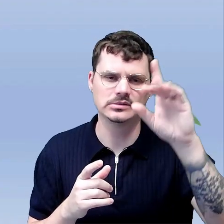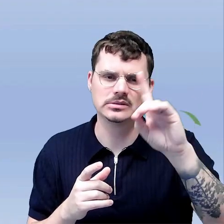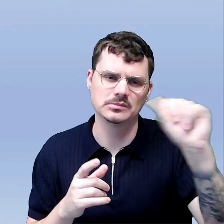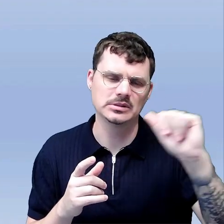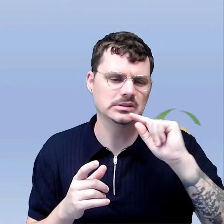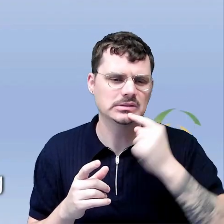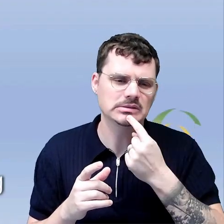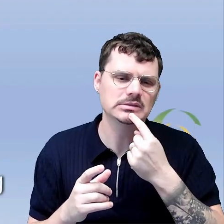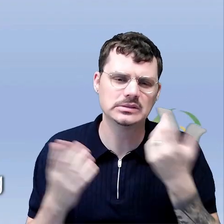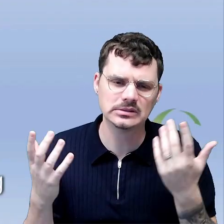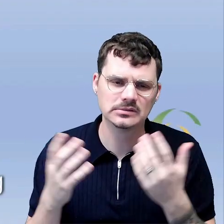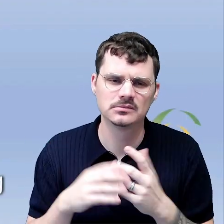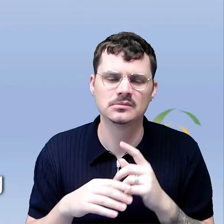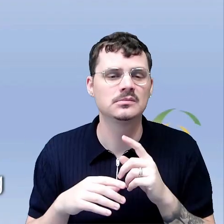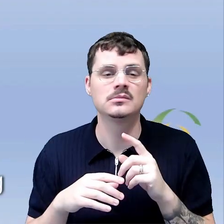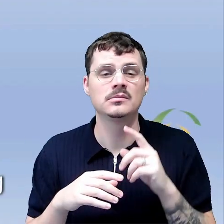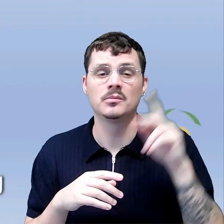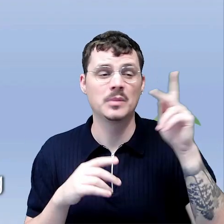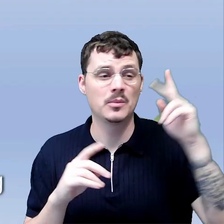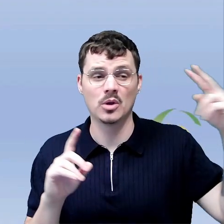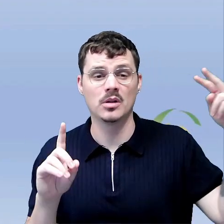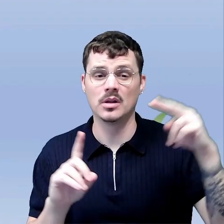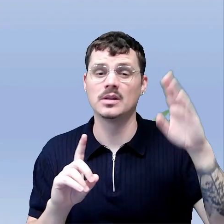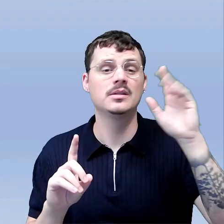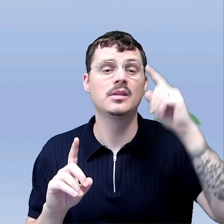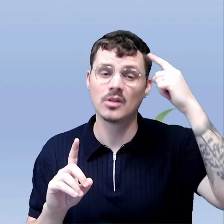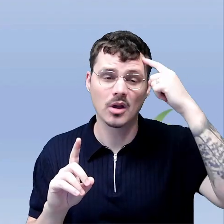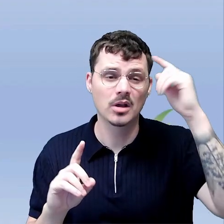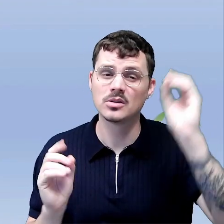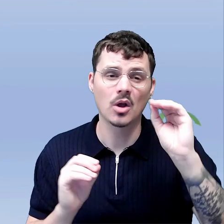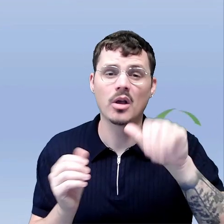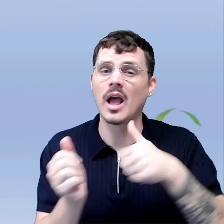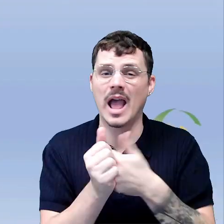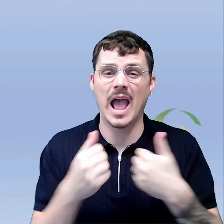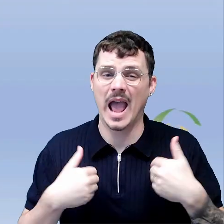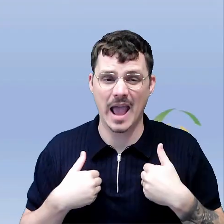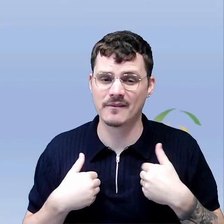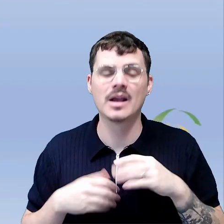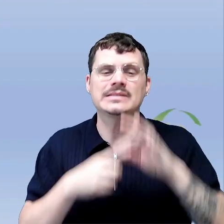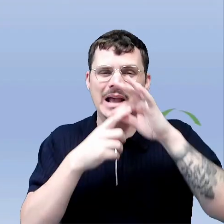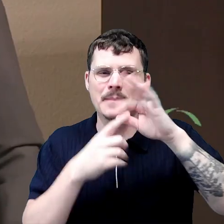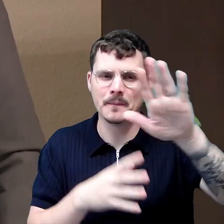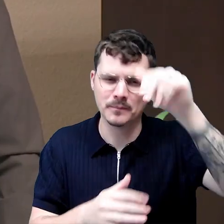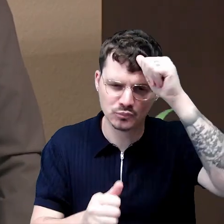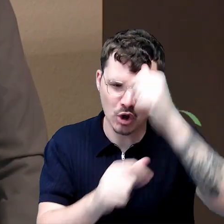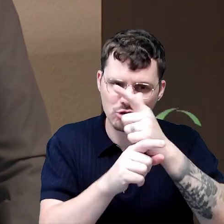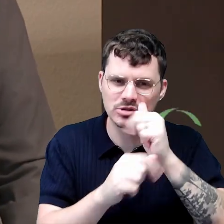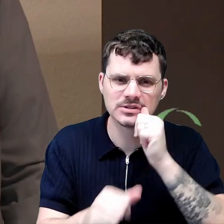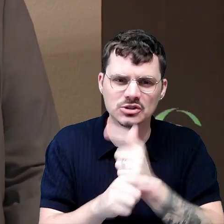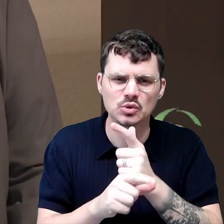disability. Nobody was thinking that meant anything, except her brother and sister, who said,